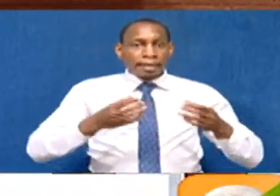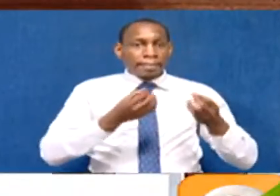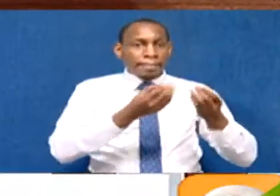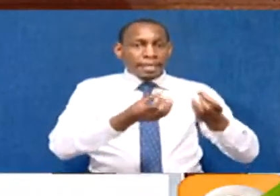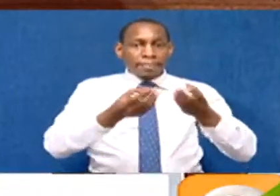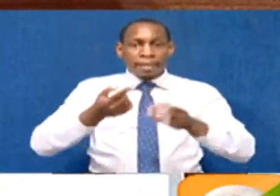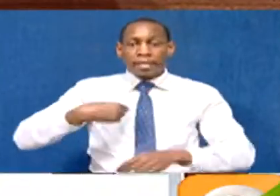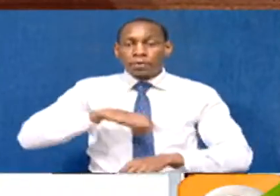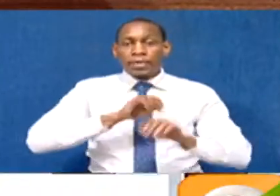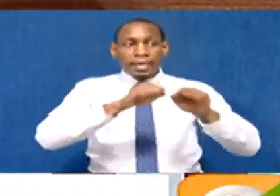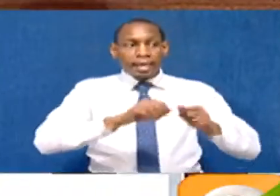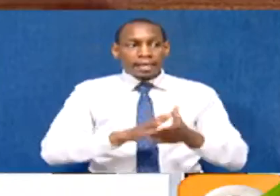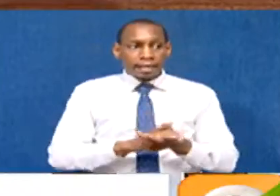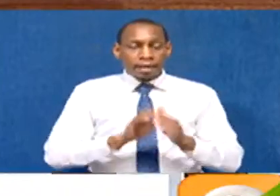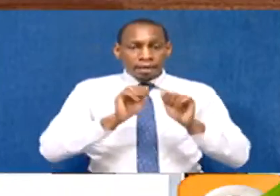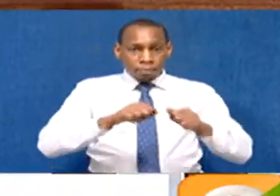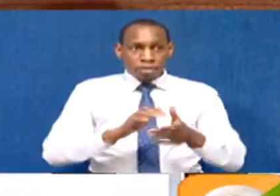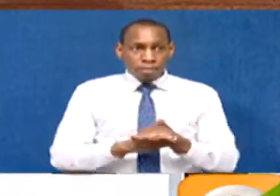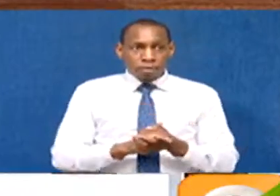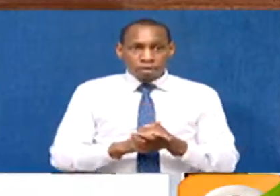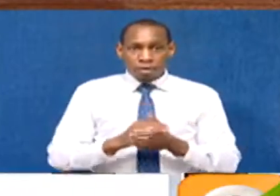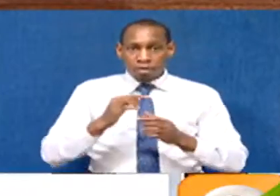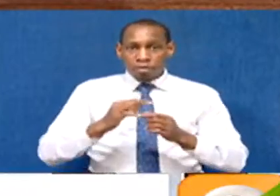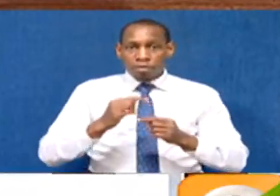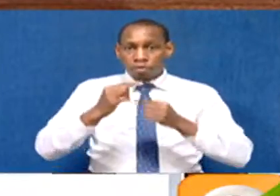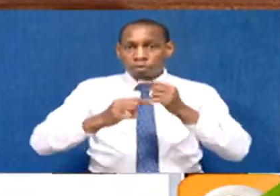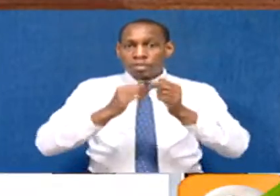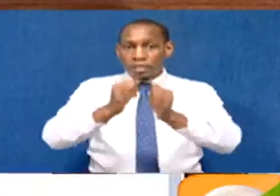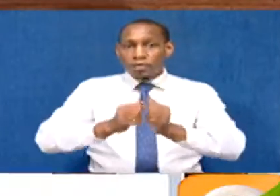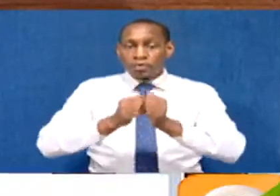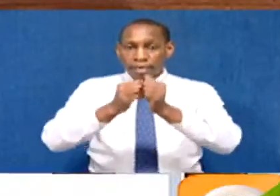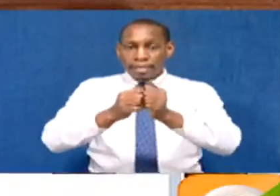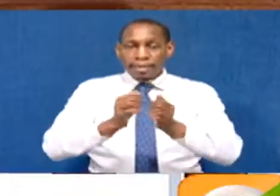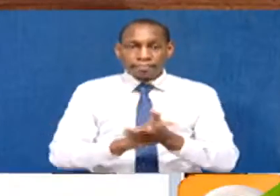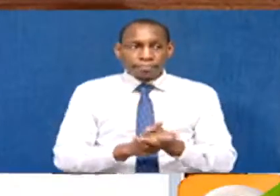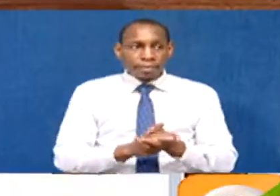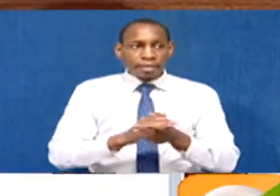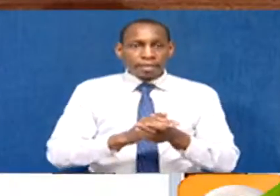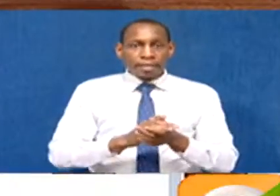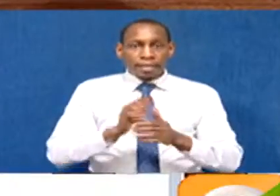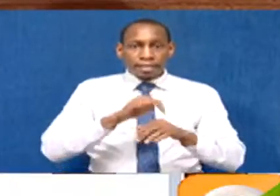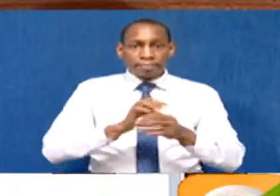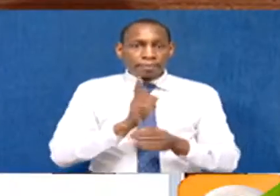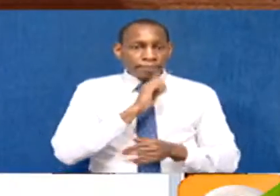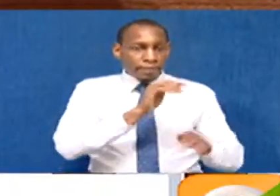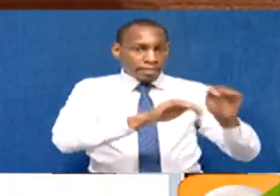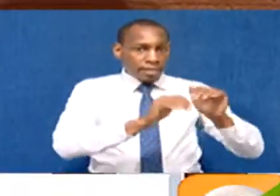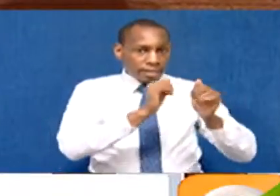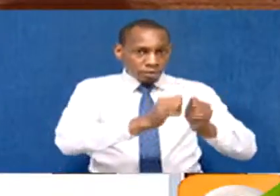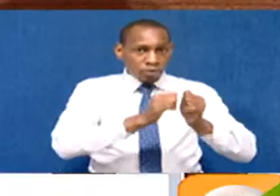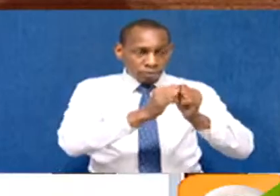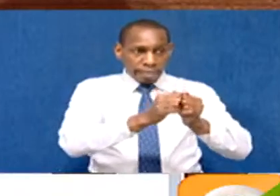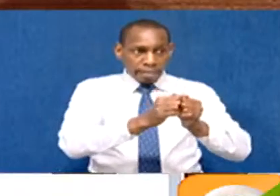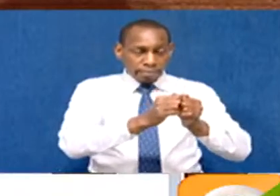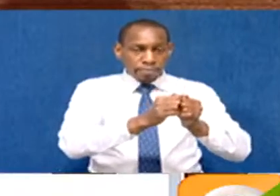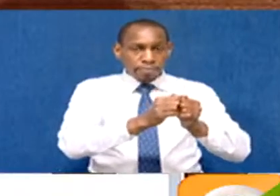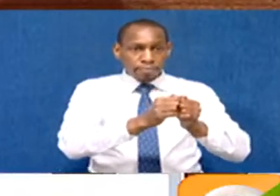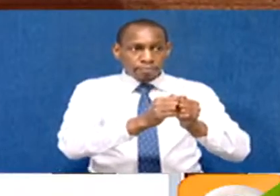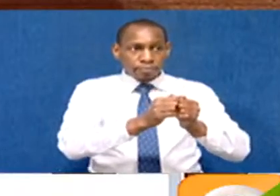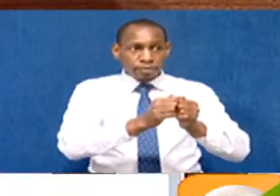us as possible can cross that line together. And there, and so that when we cross the line, we cross it